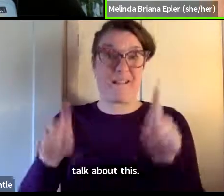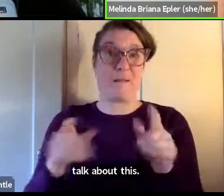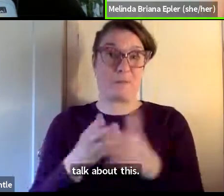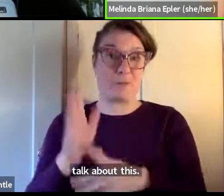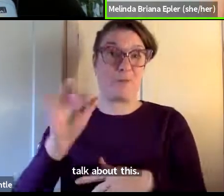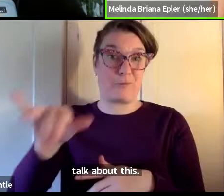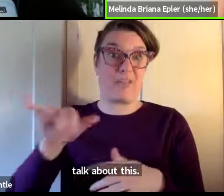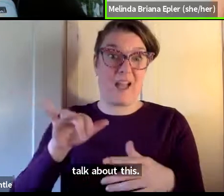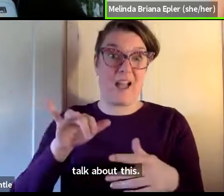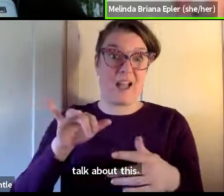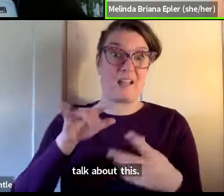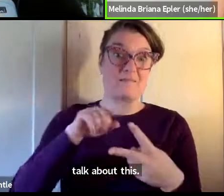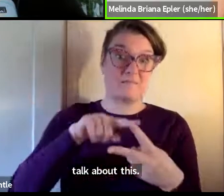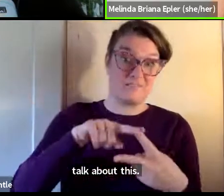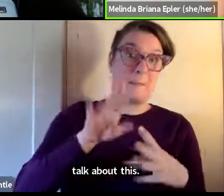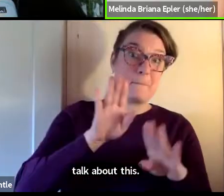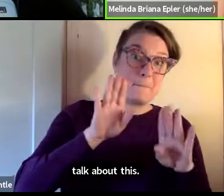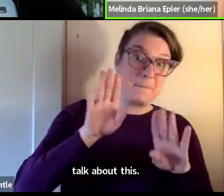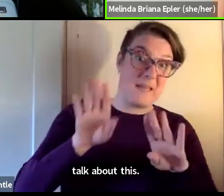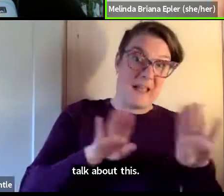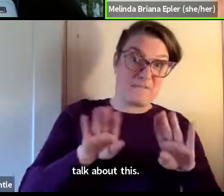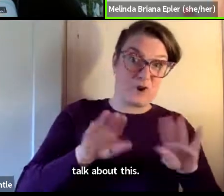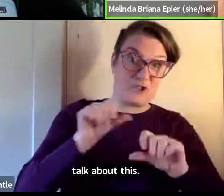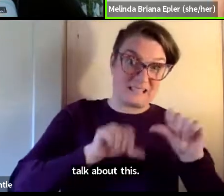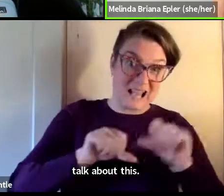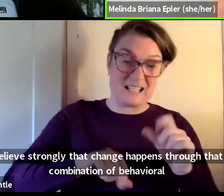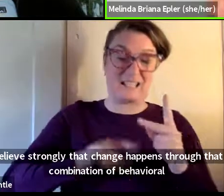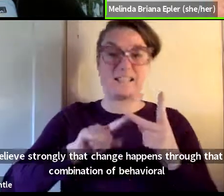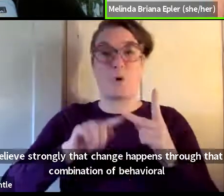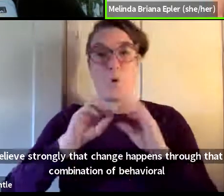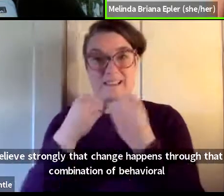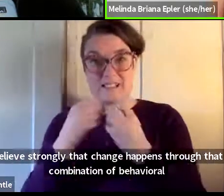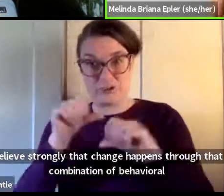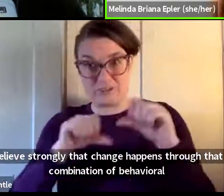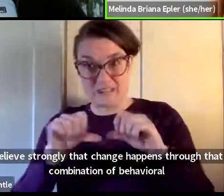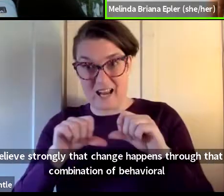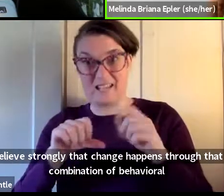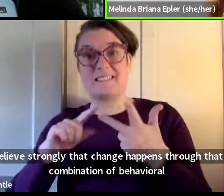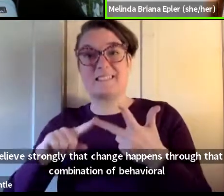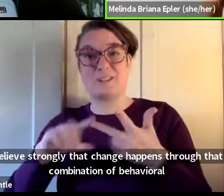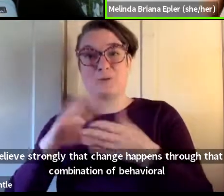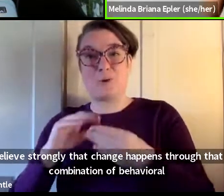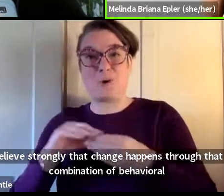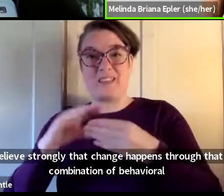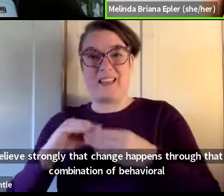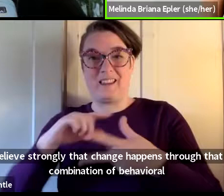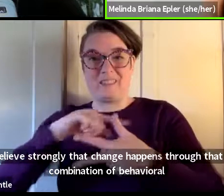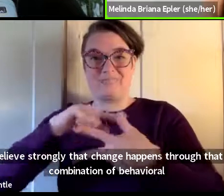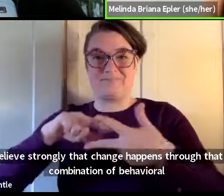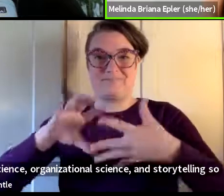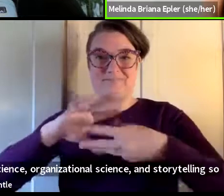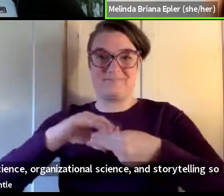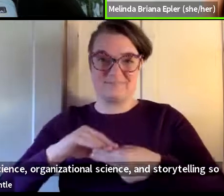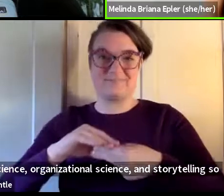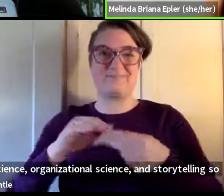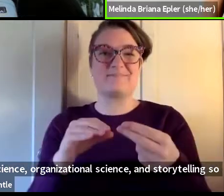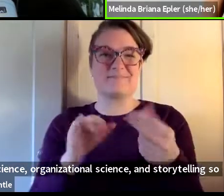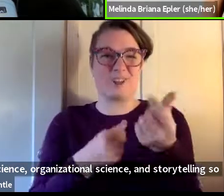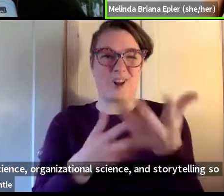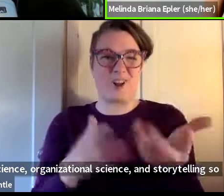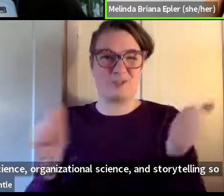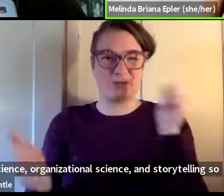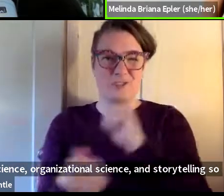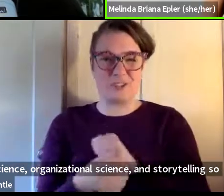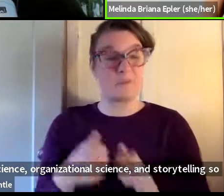combination of behavioral science, organizational science, and storytelling. It's all three of those things put together. And I think it's really important